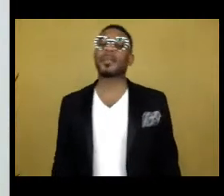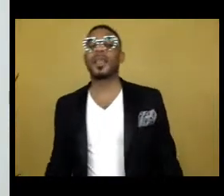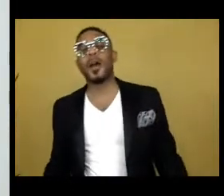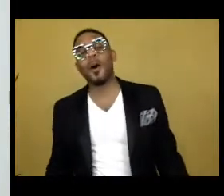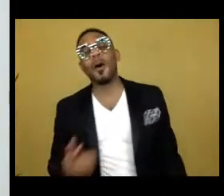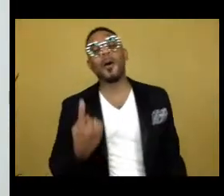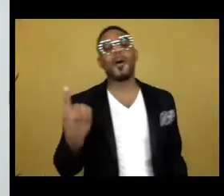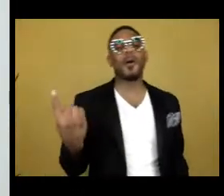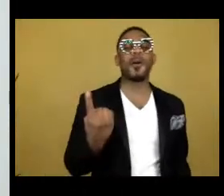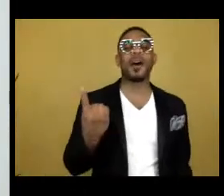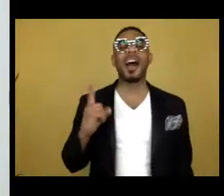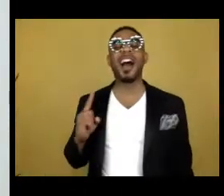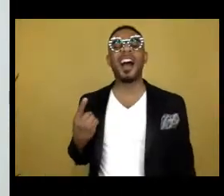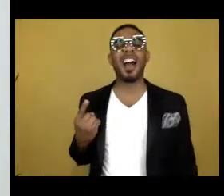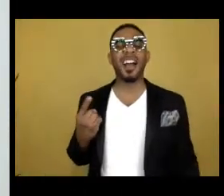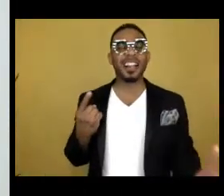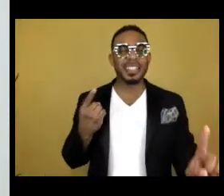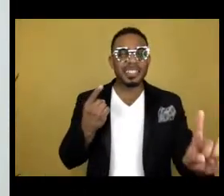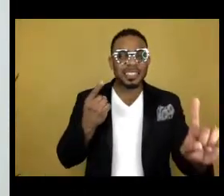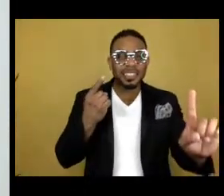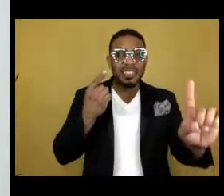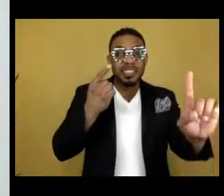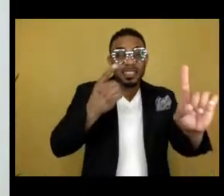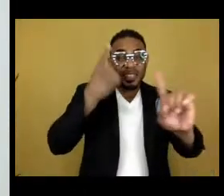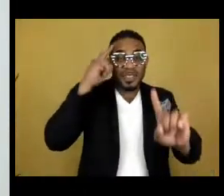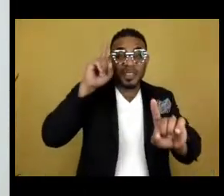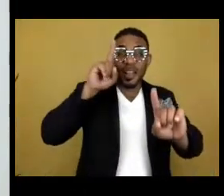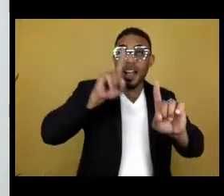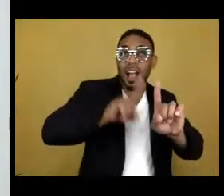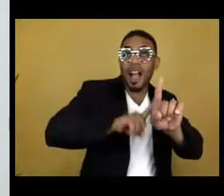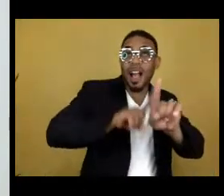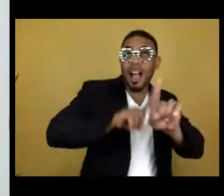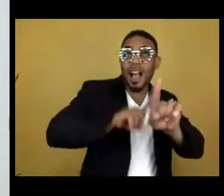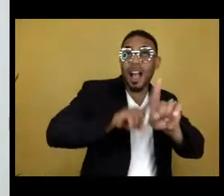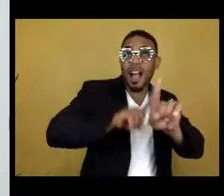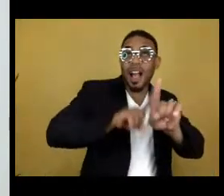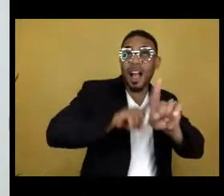always reaching for that rising star